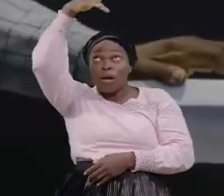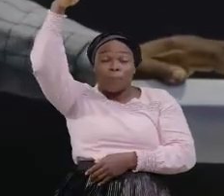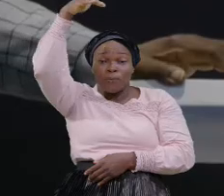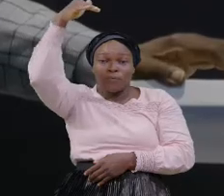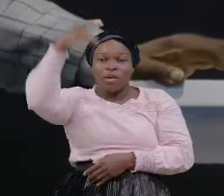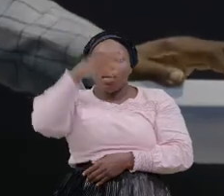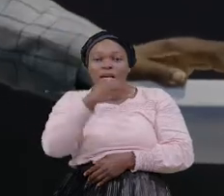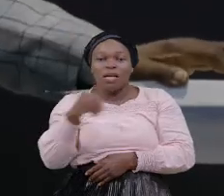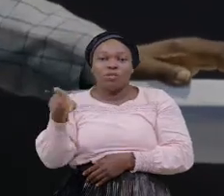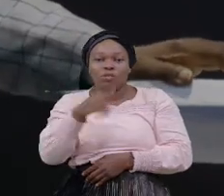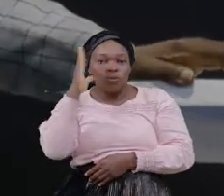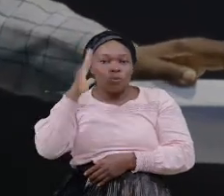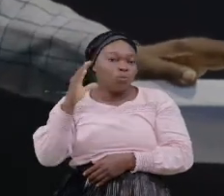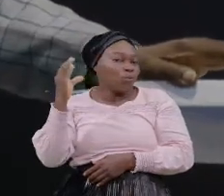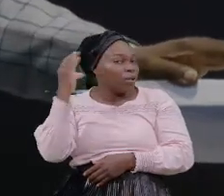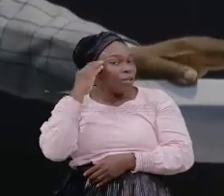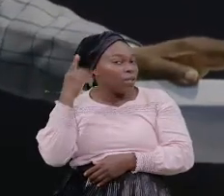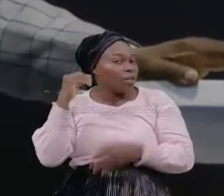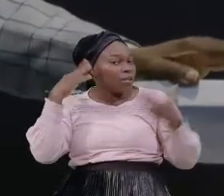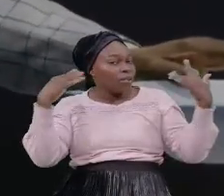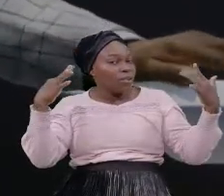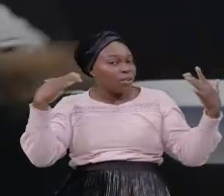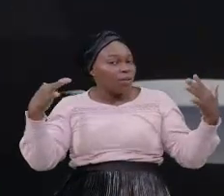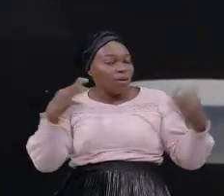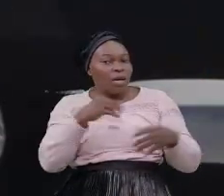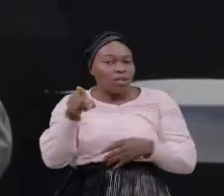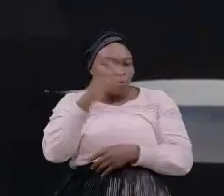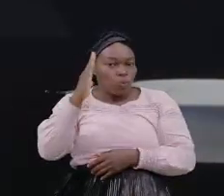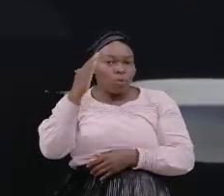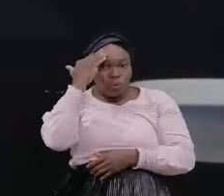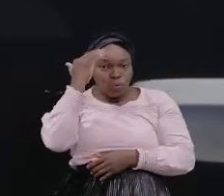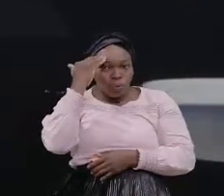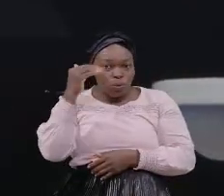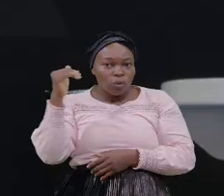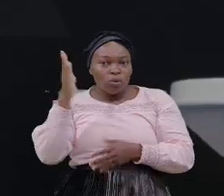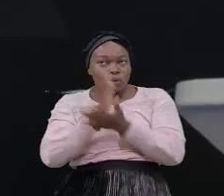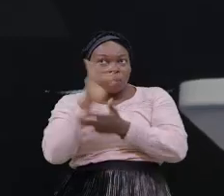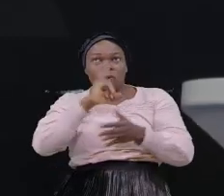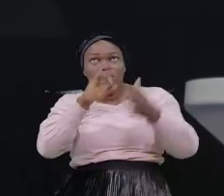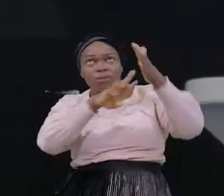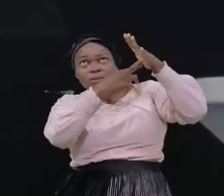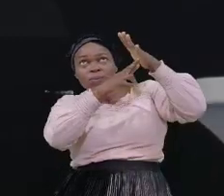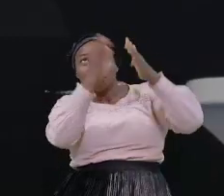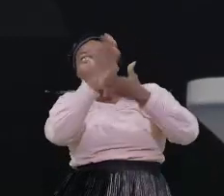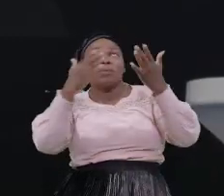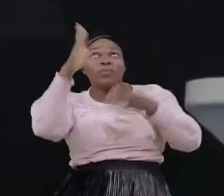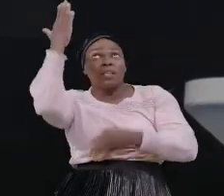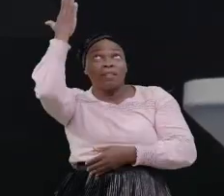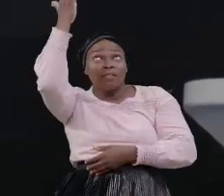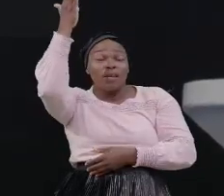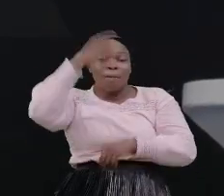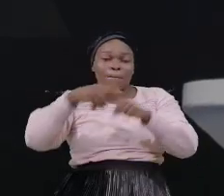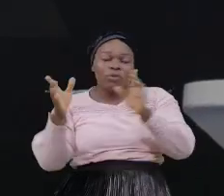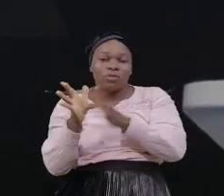sound. You know they're doing something there, but Jesus was never